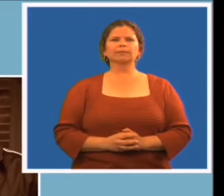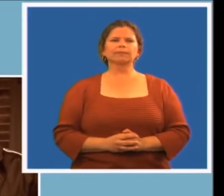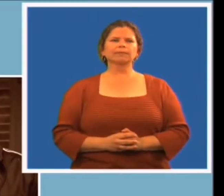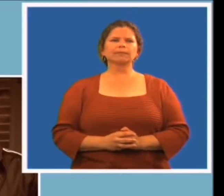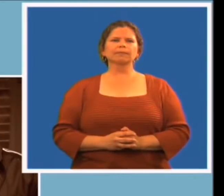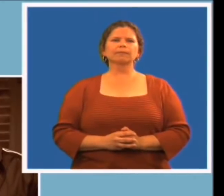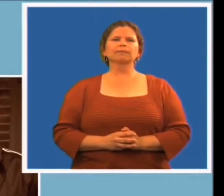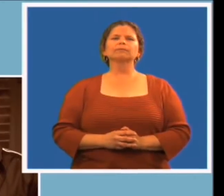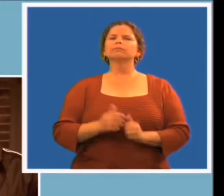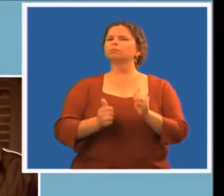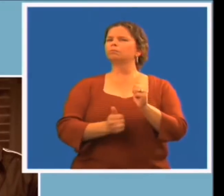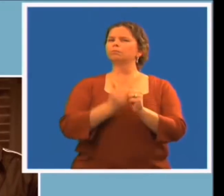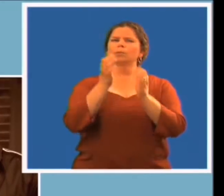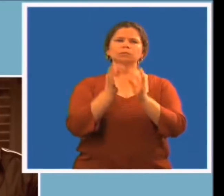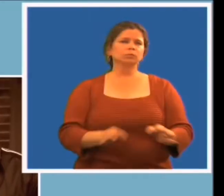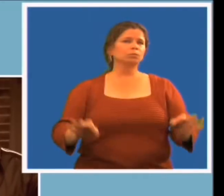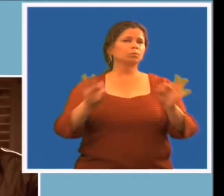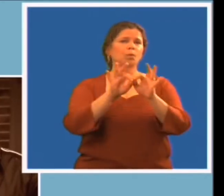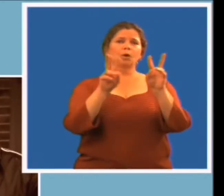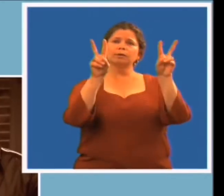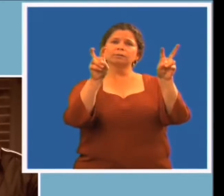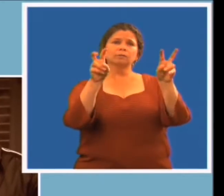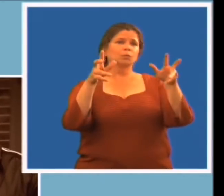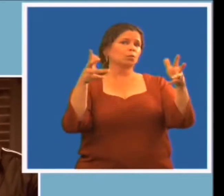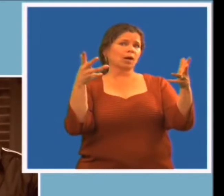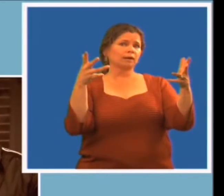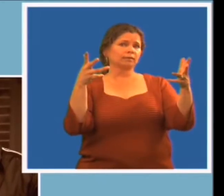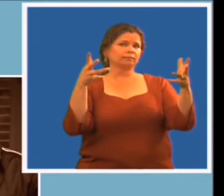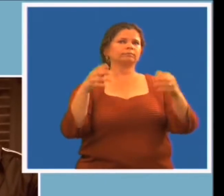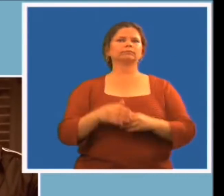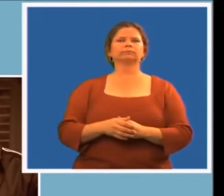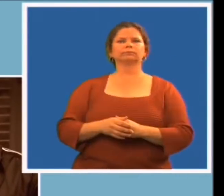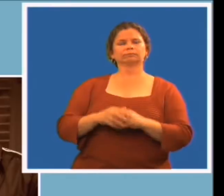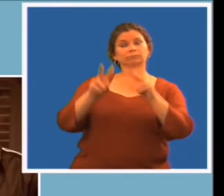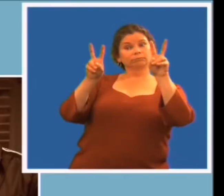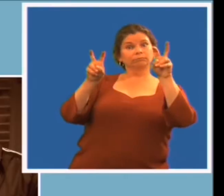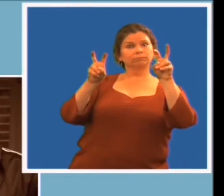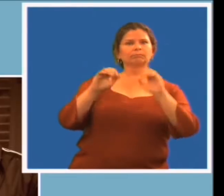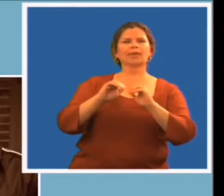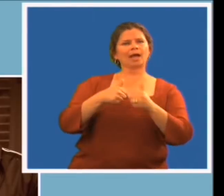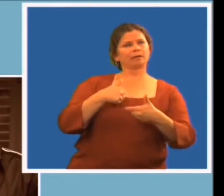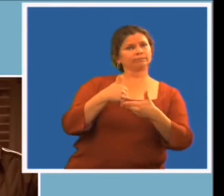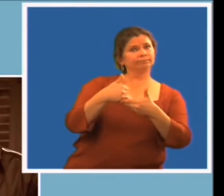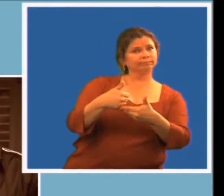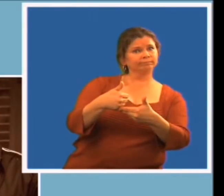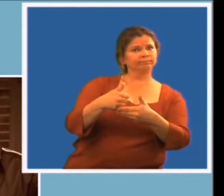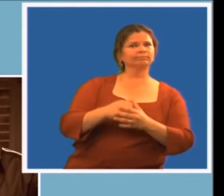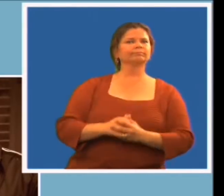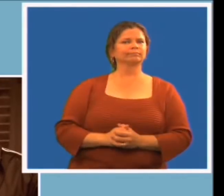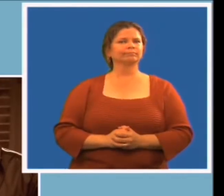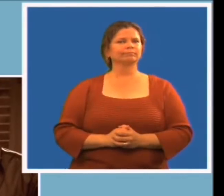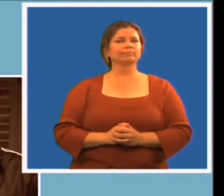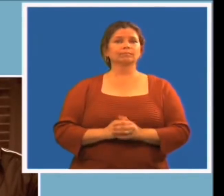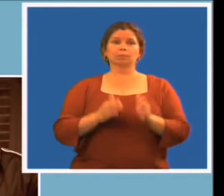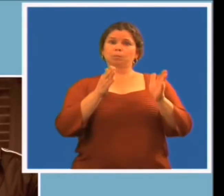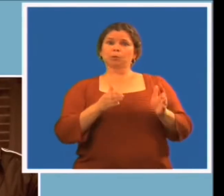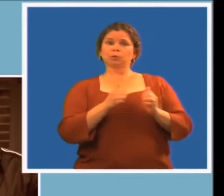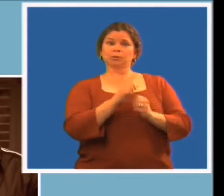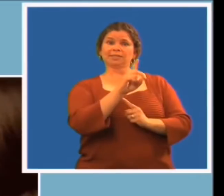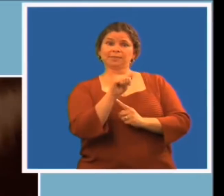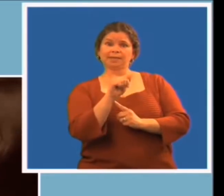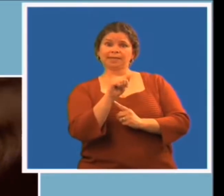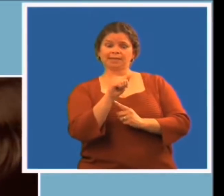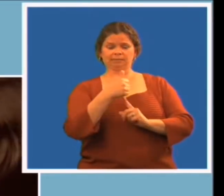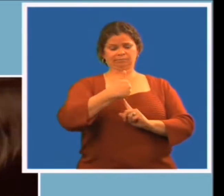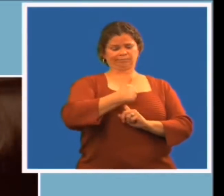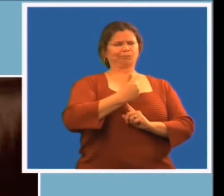and the note in the program avoided the necessity to identify individuals, thus respecting confidentiality. The